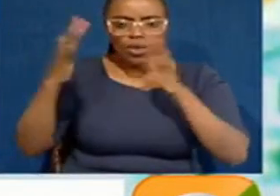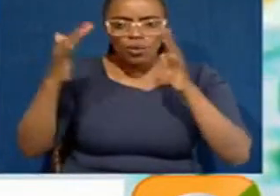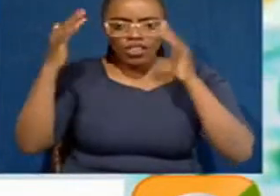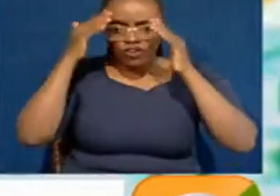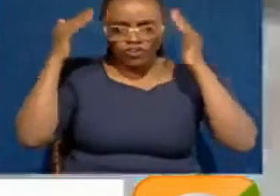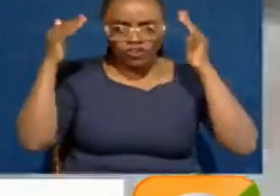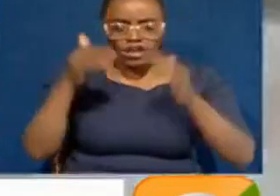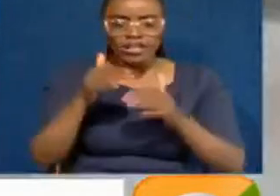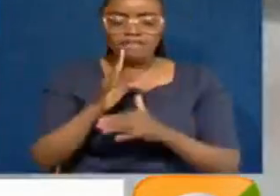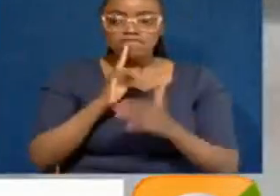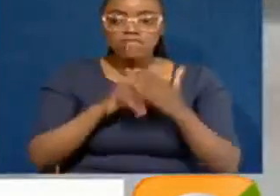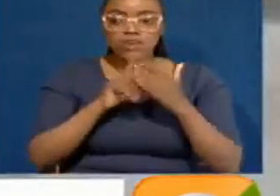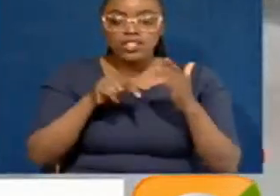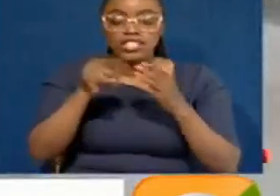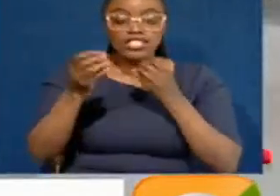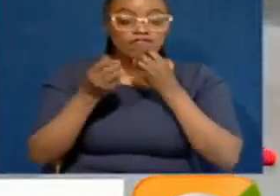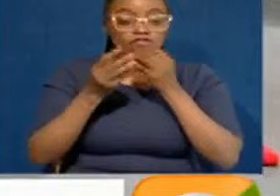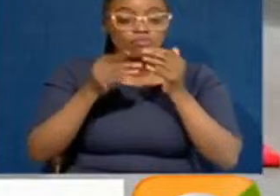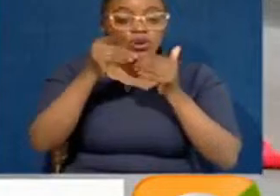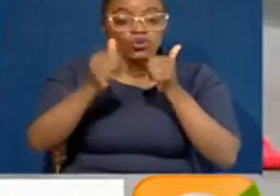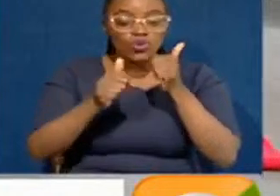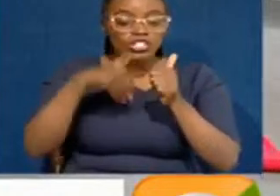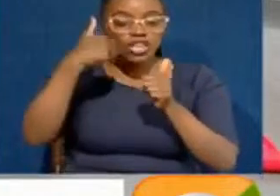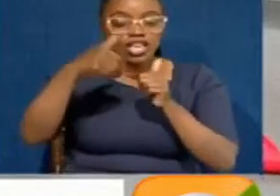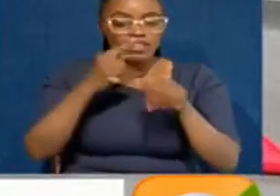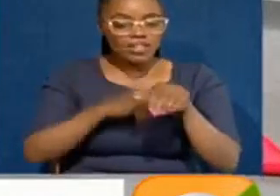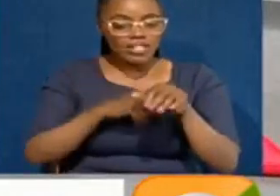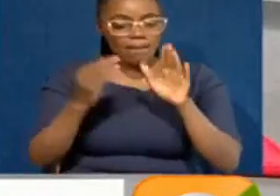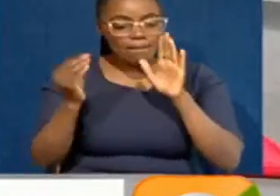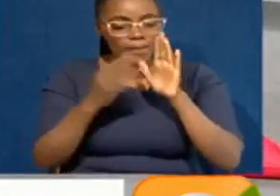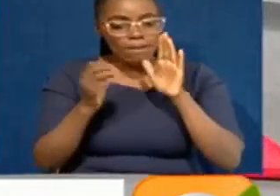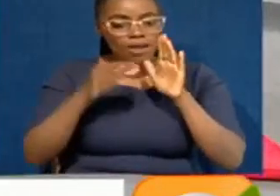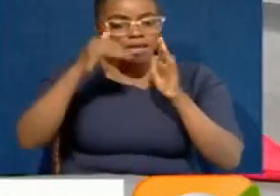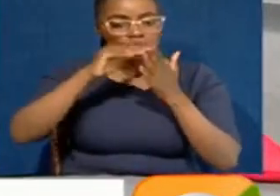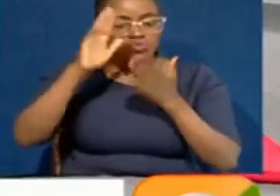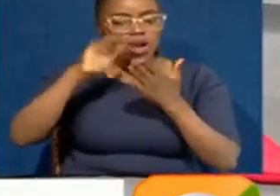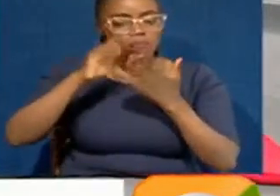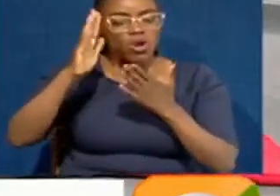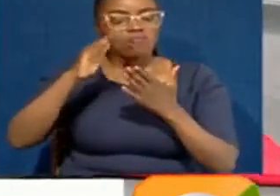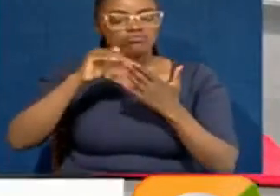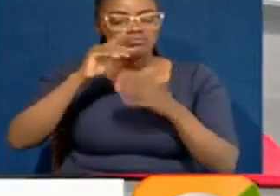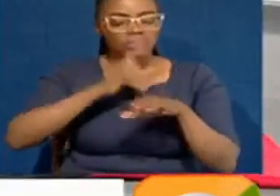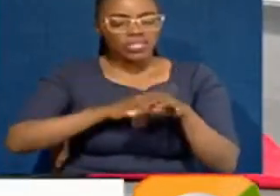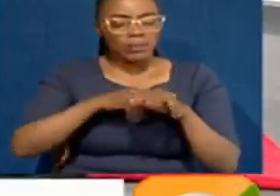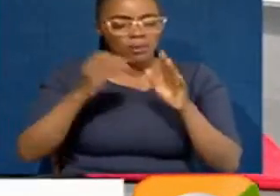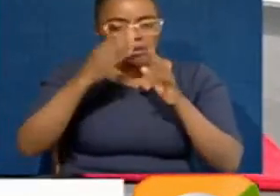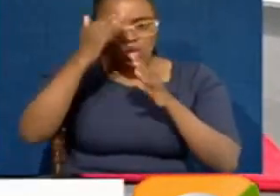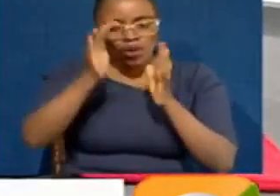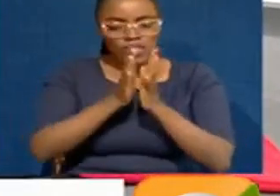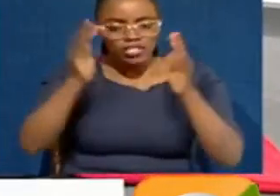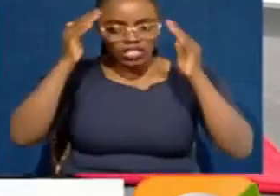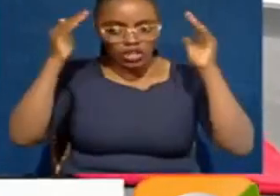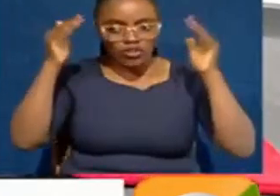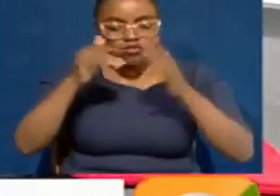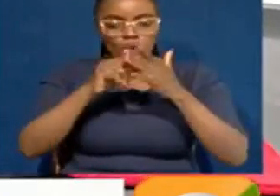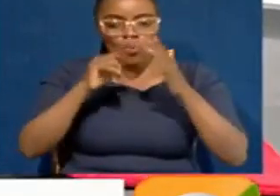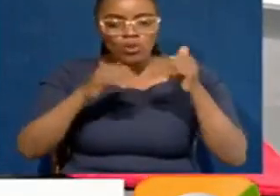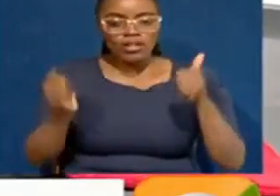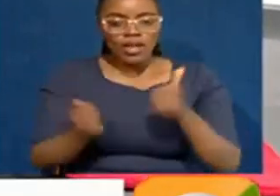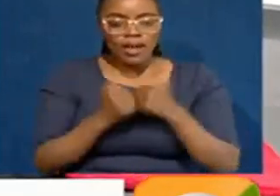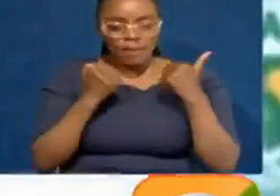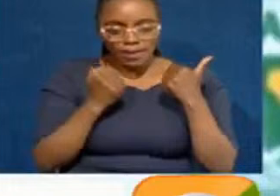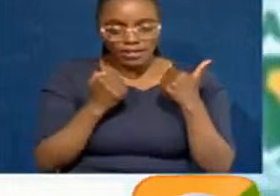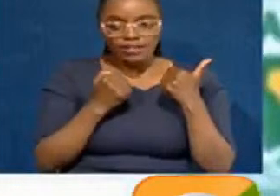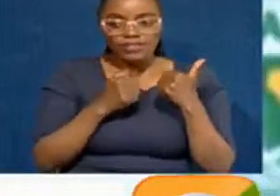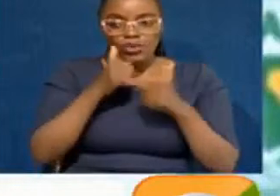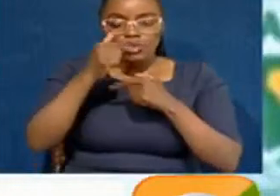yeah. Yeah, and you say this is information that you update on a more regular basis, exactly. because this is an overall forecast for what happens until the end of the year,